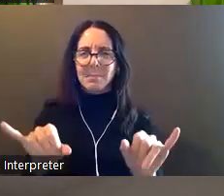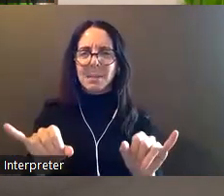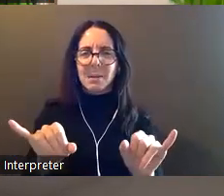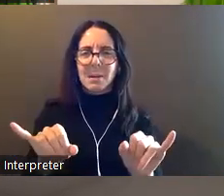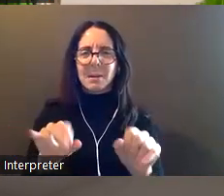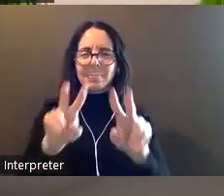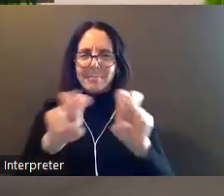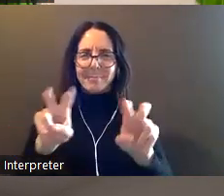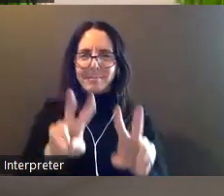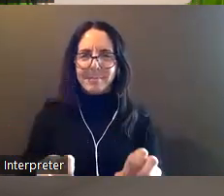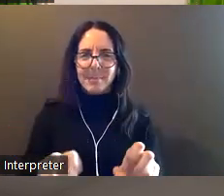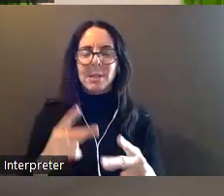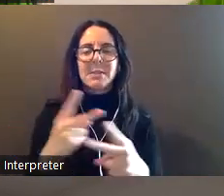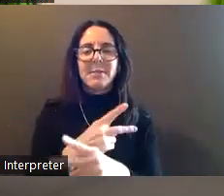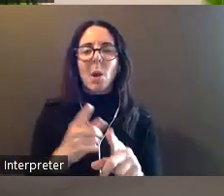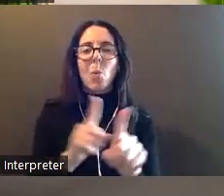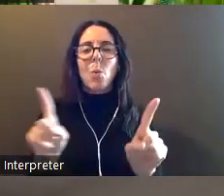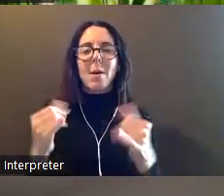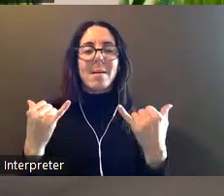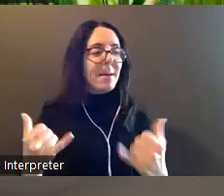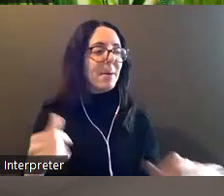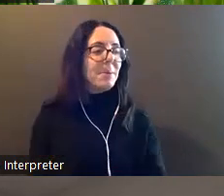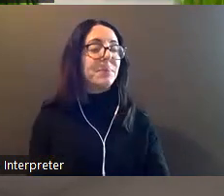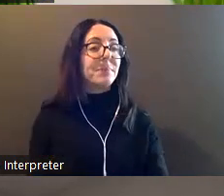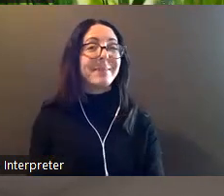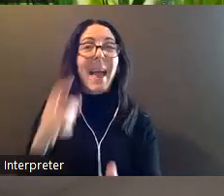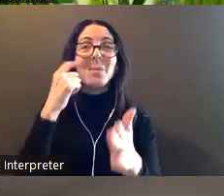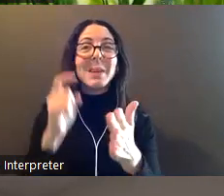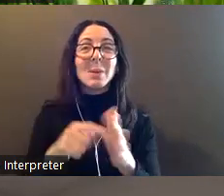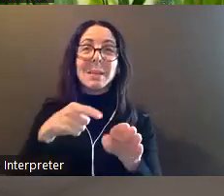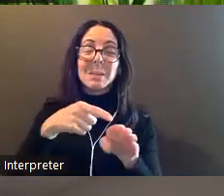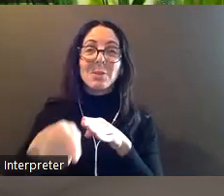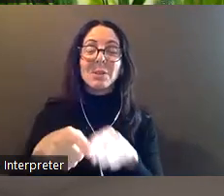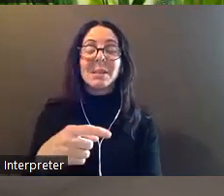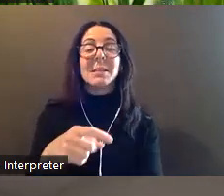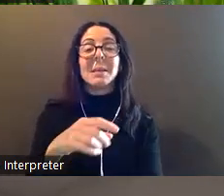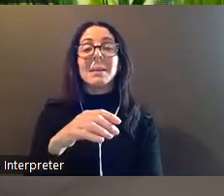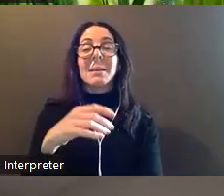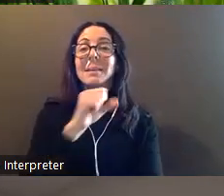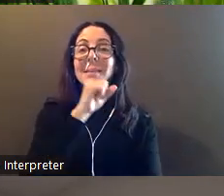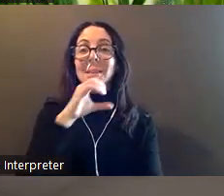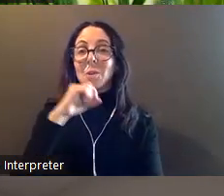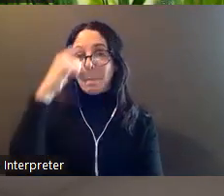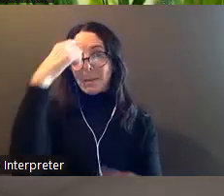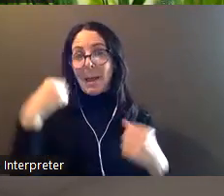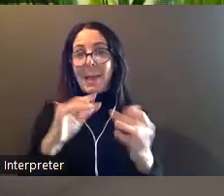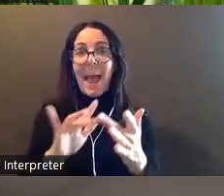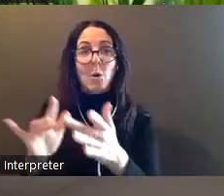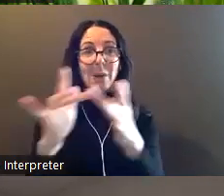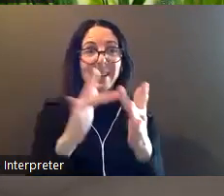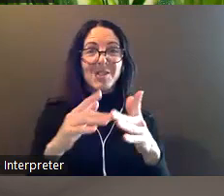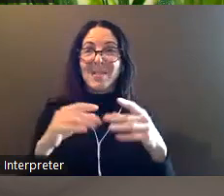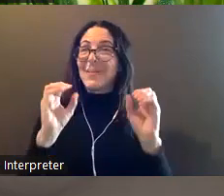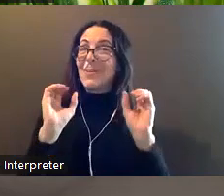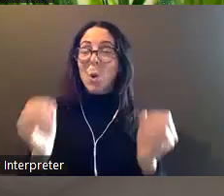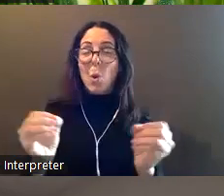current state. We found no other specialized seniors mental health outreach team in Ontario had a formal process